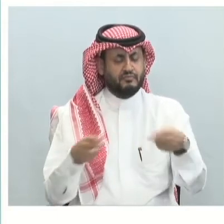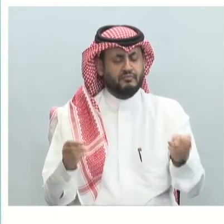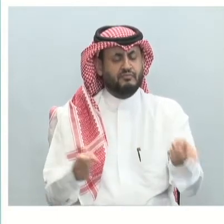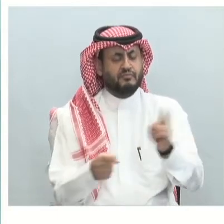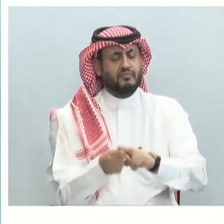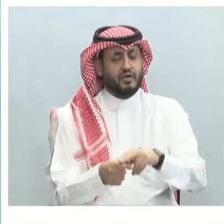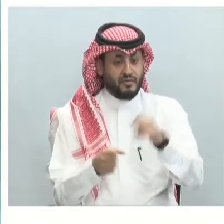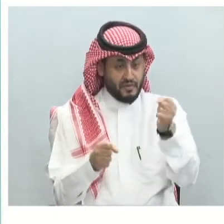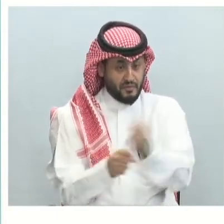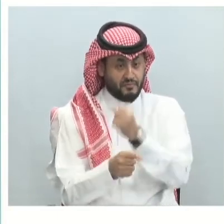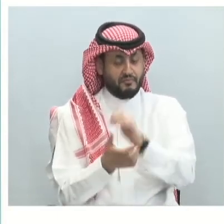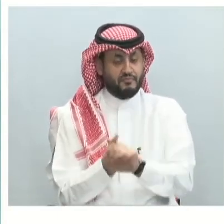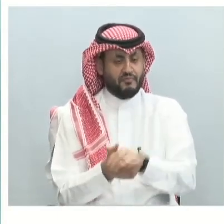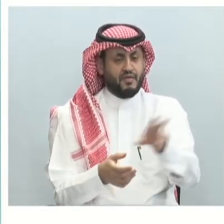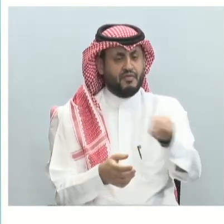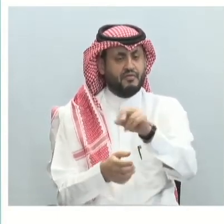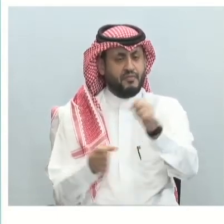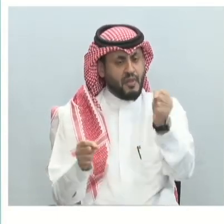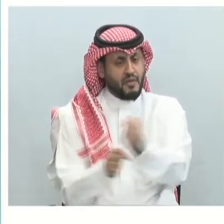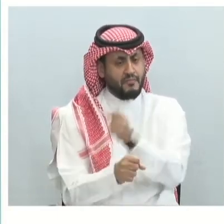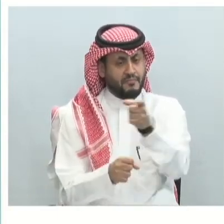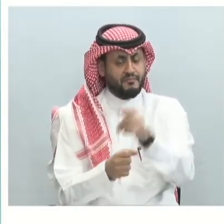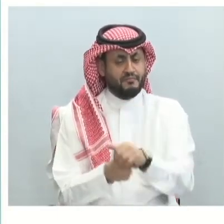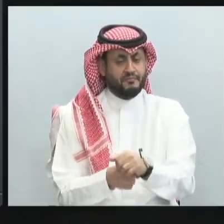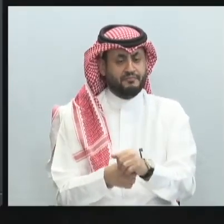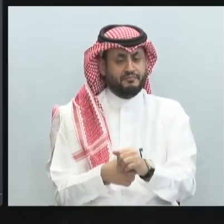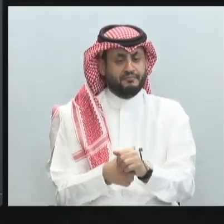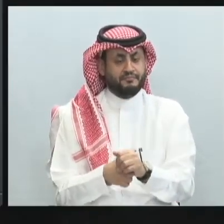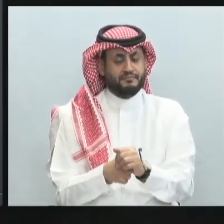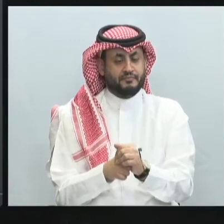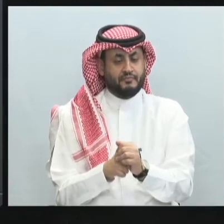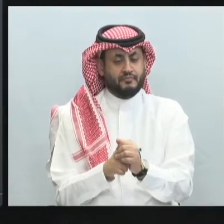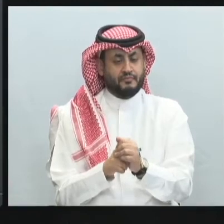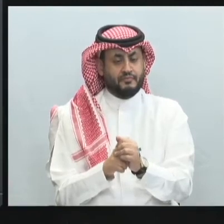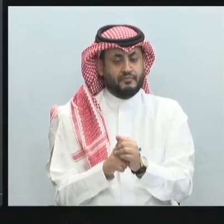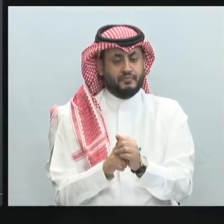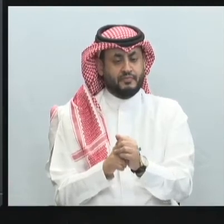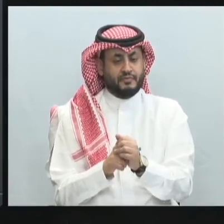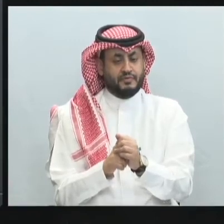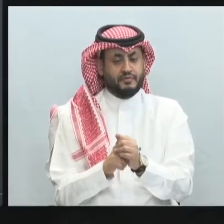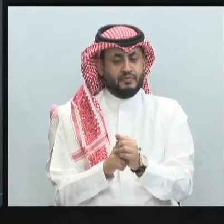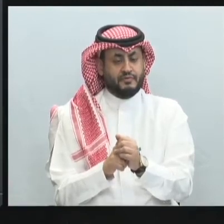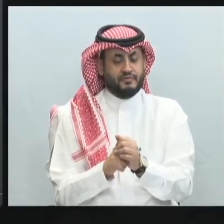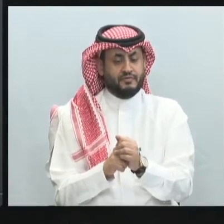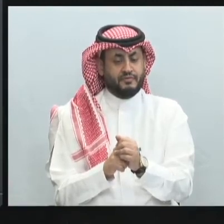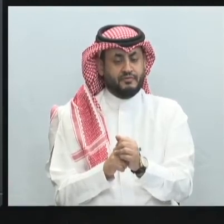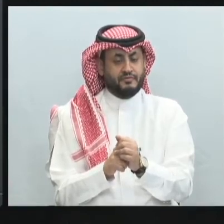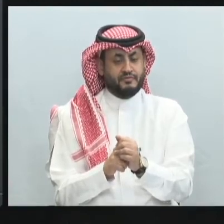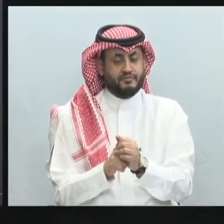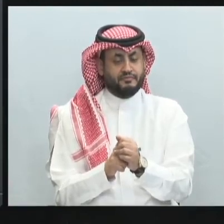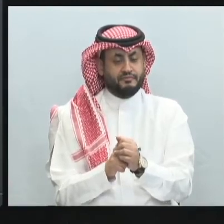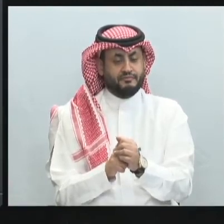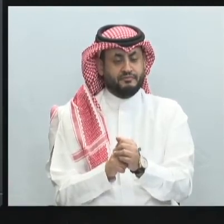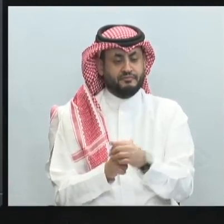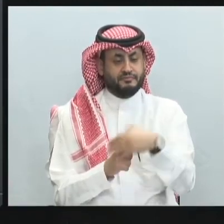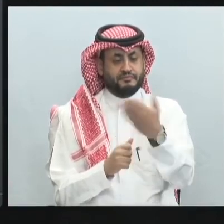do. And what? Do. So, do karate and do the football. Okay, do it with us. Okay, so